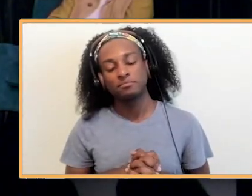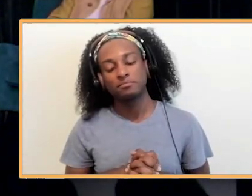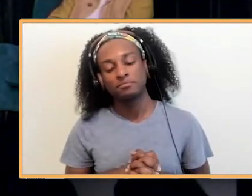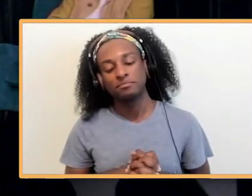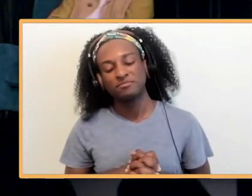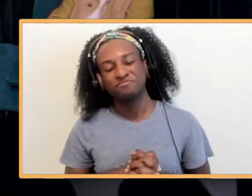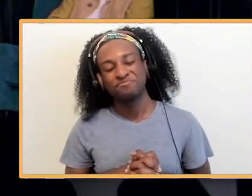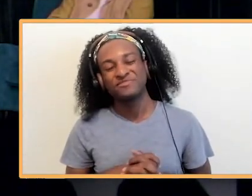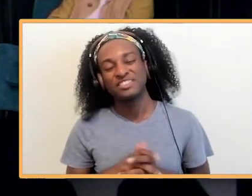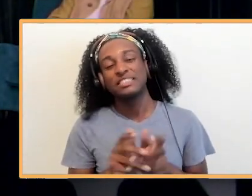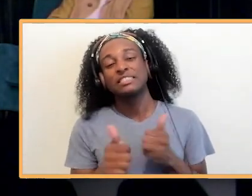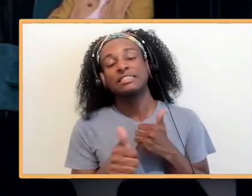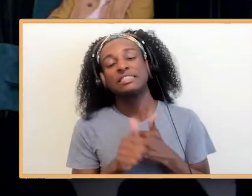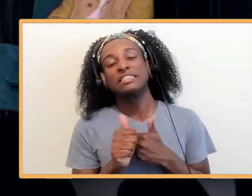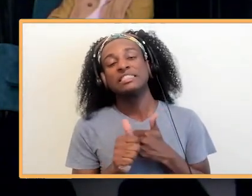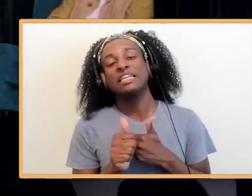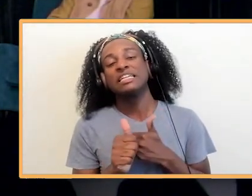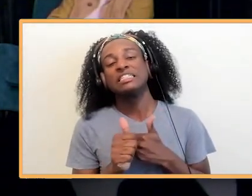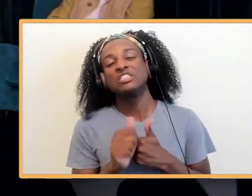dangerous question.